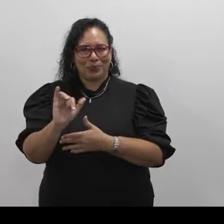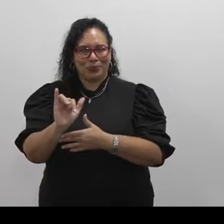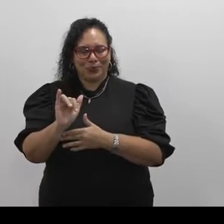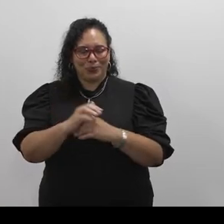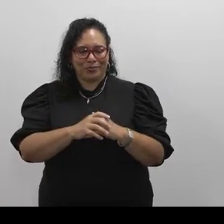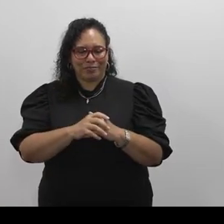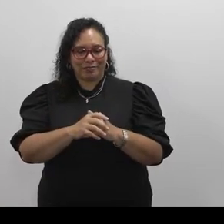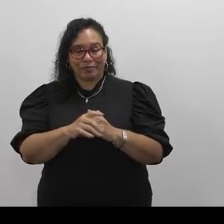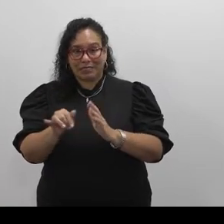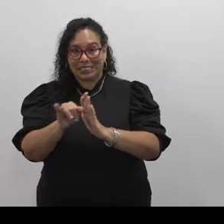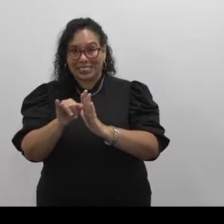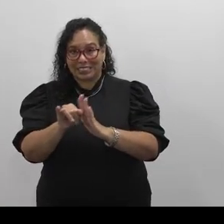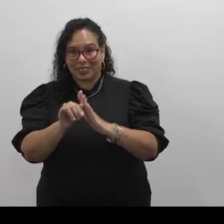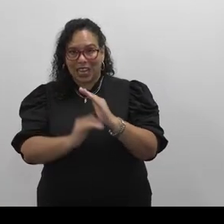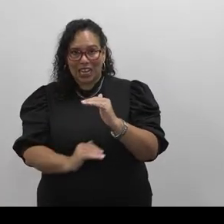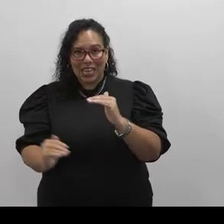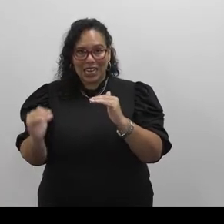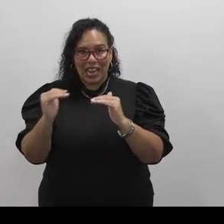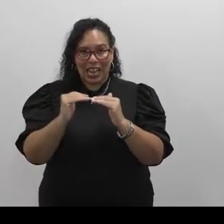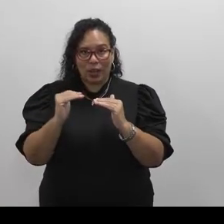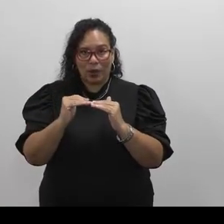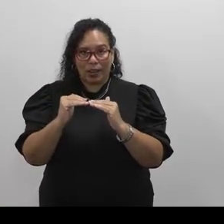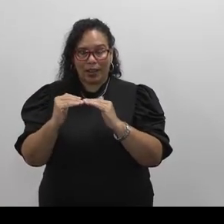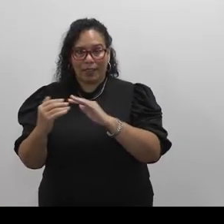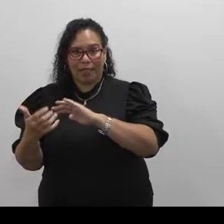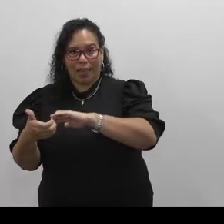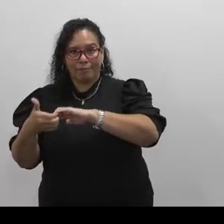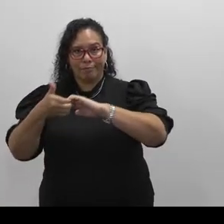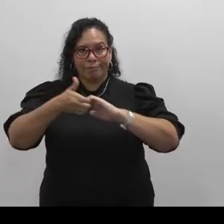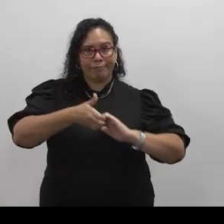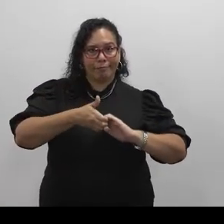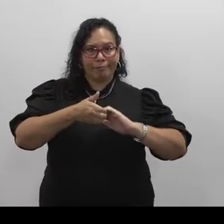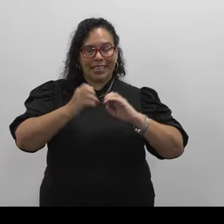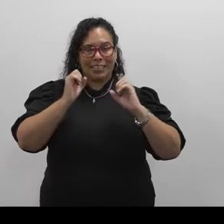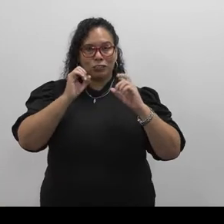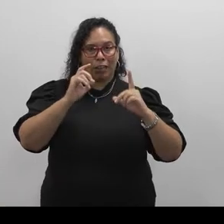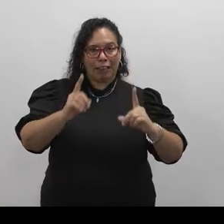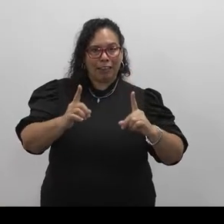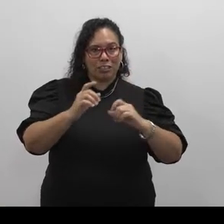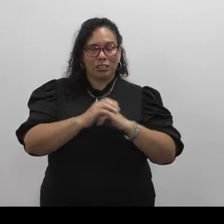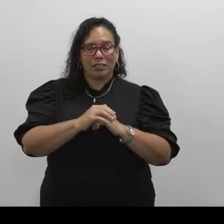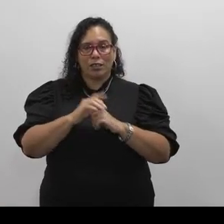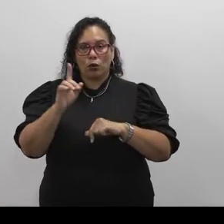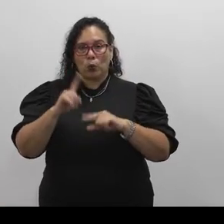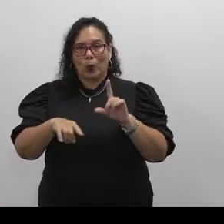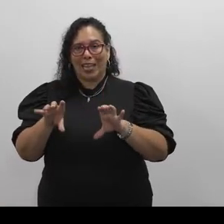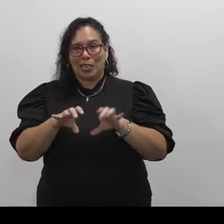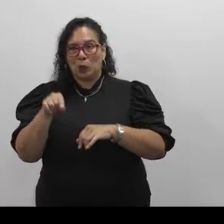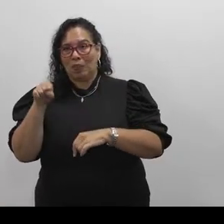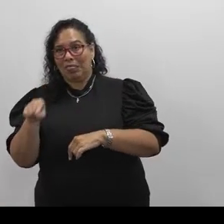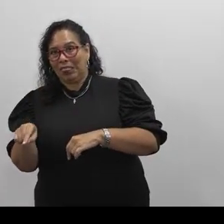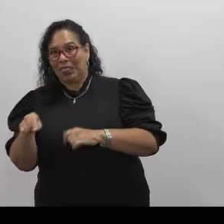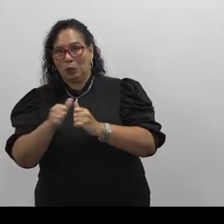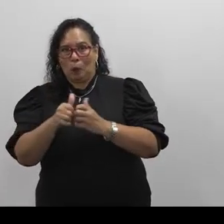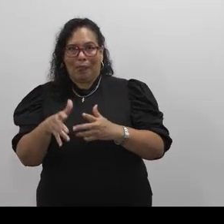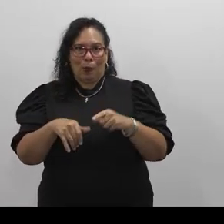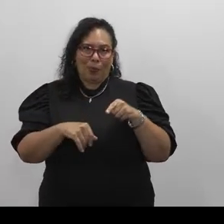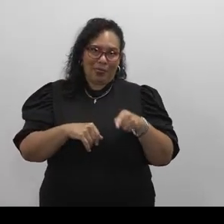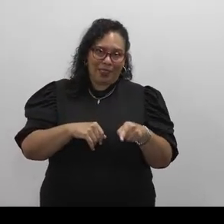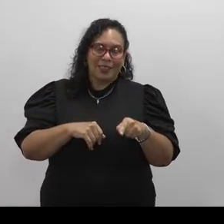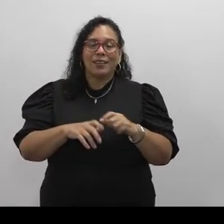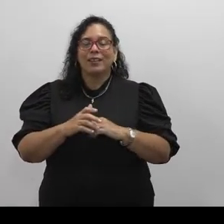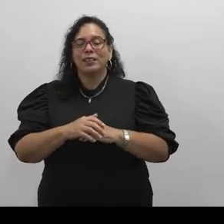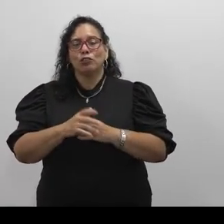of identifying equity, that tie into education, of course, how we can't do X without Y. It's been very helpful